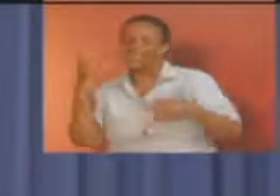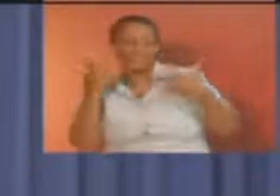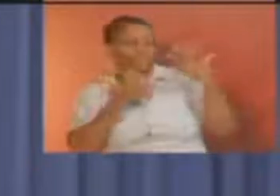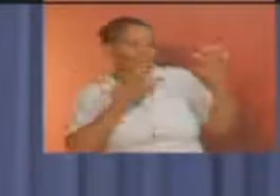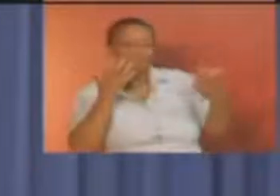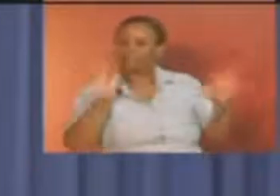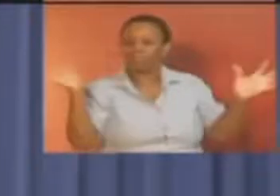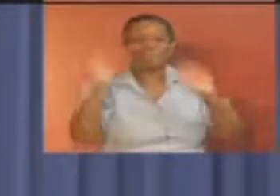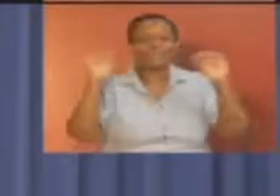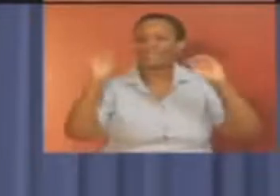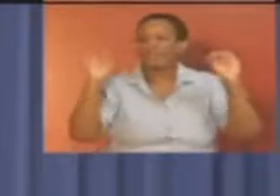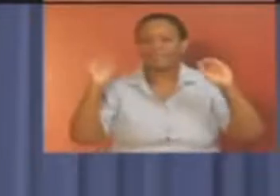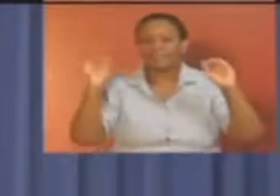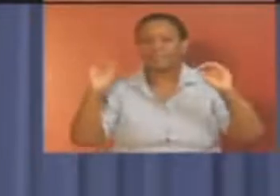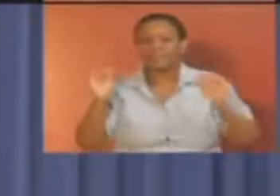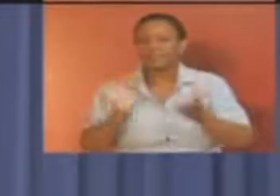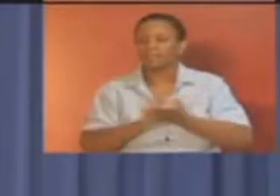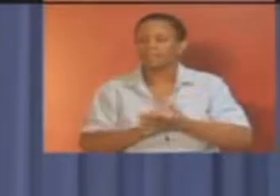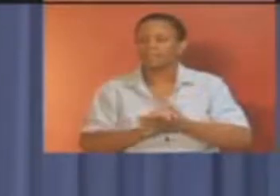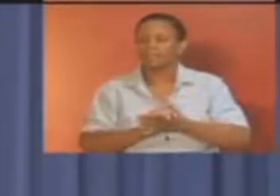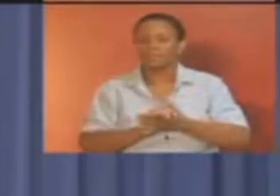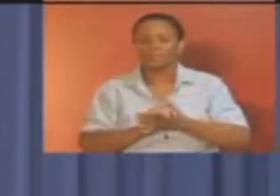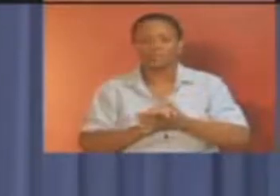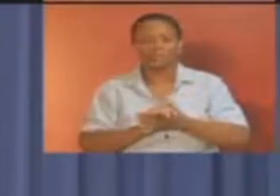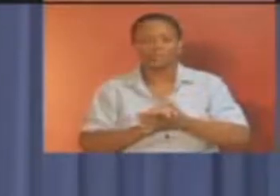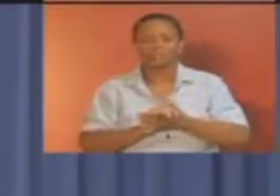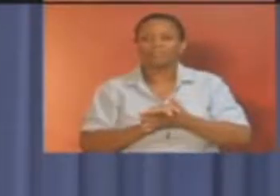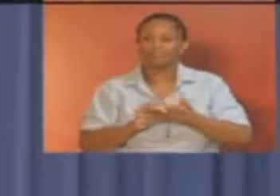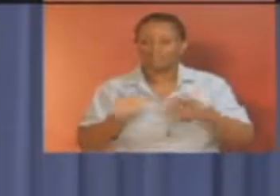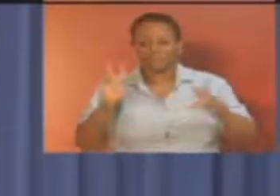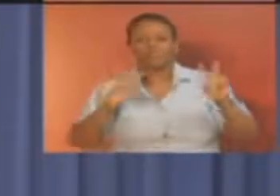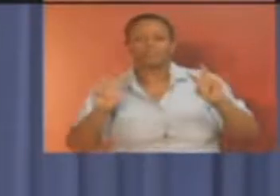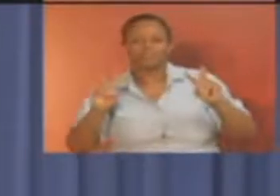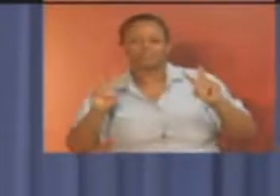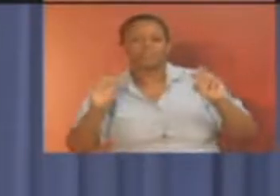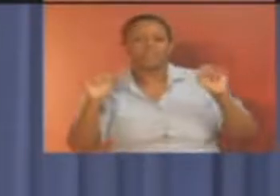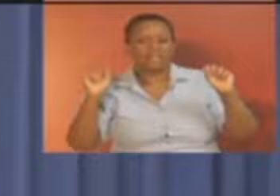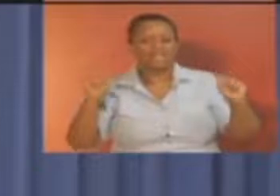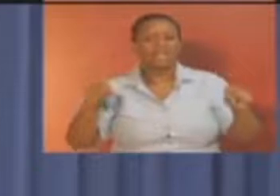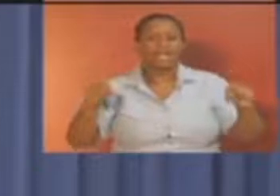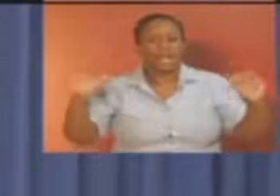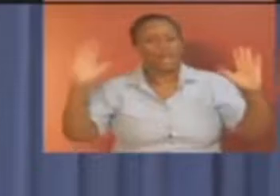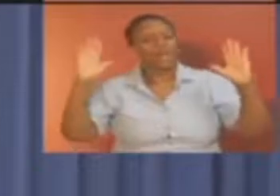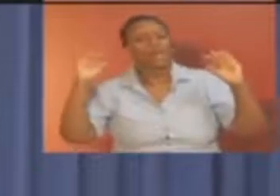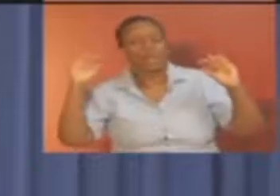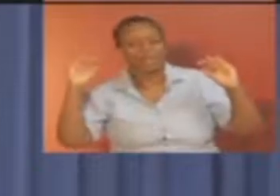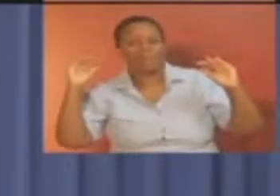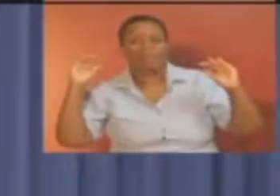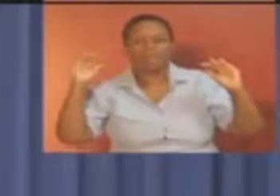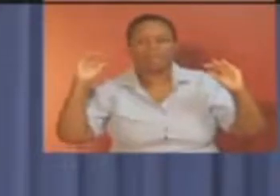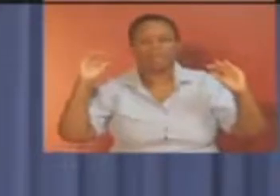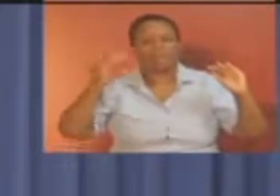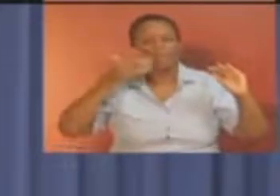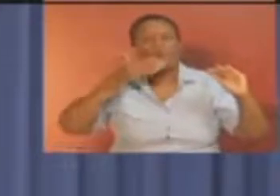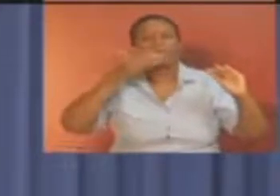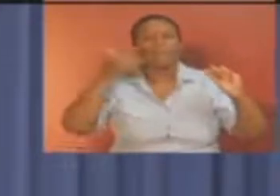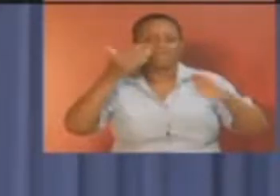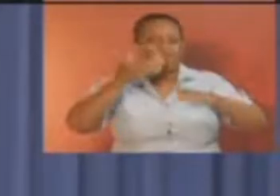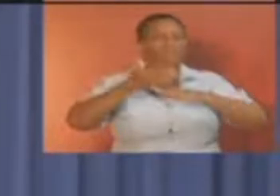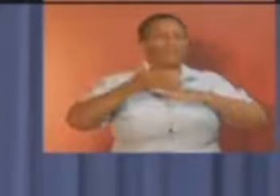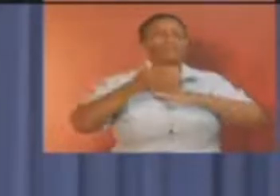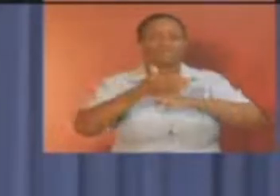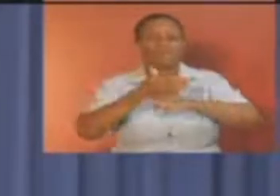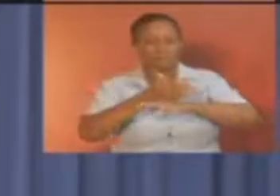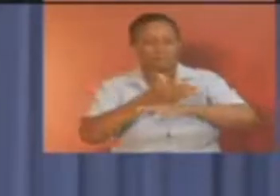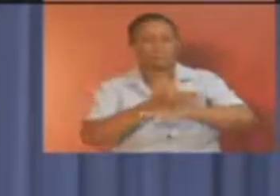of semi-normalcy. And of course, with our vaccination program going there, as a matter of fact, we should be a